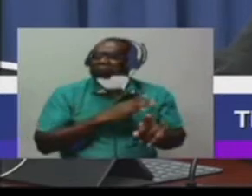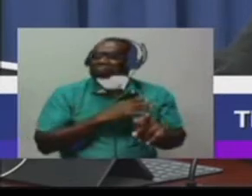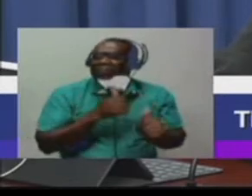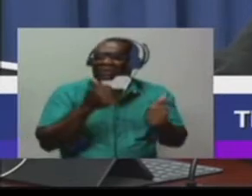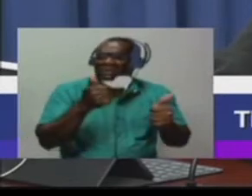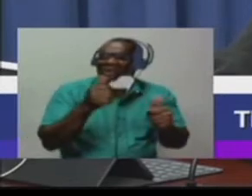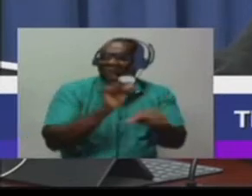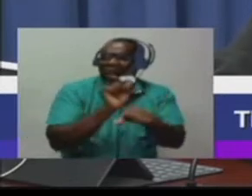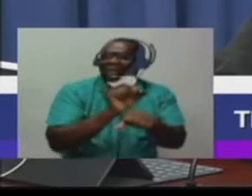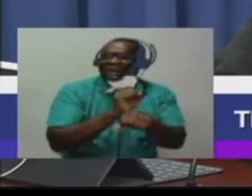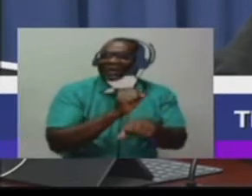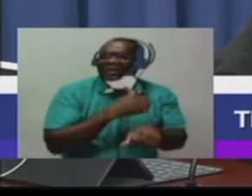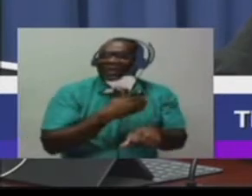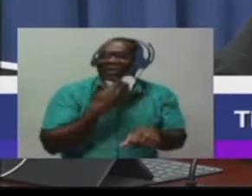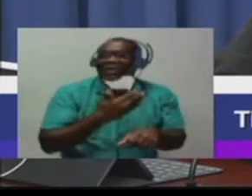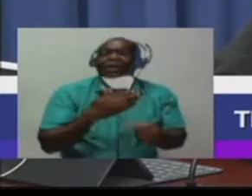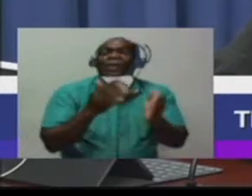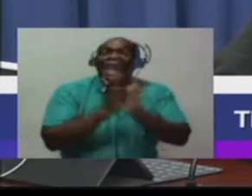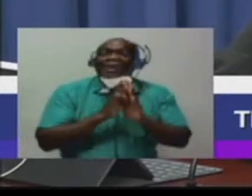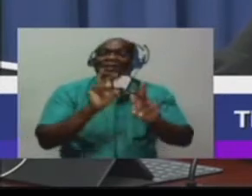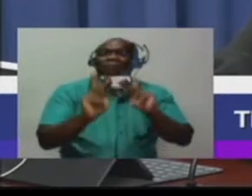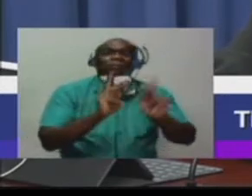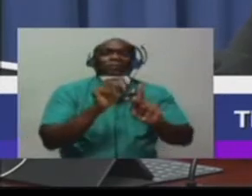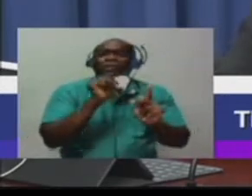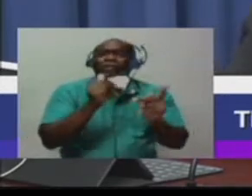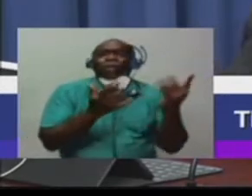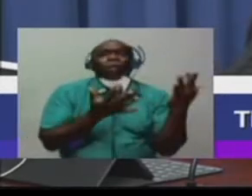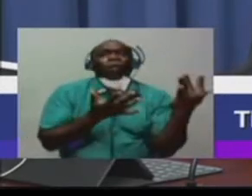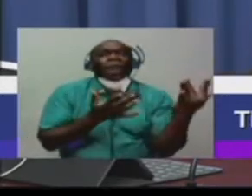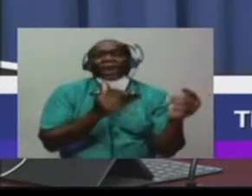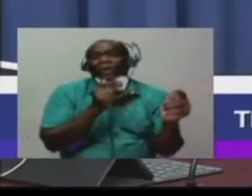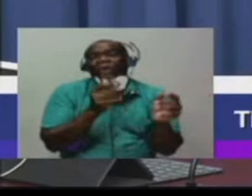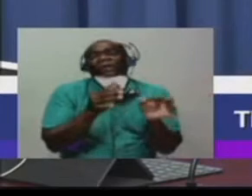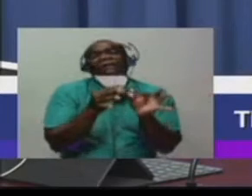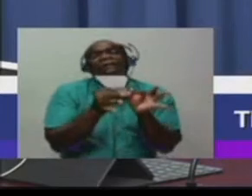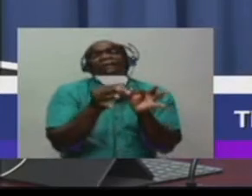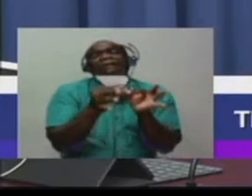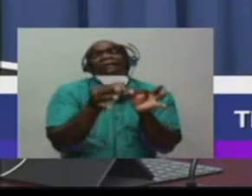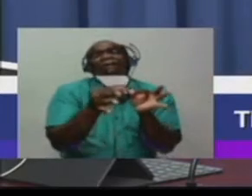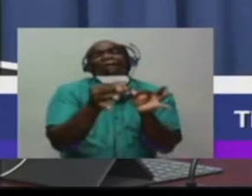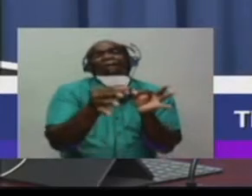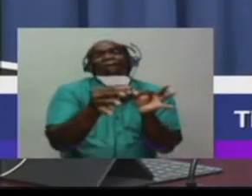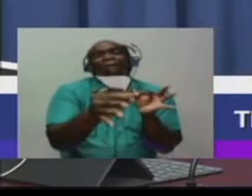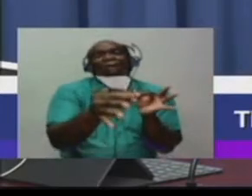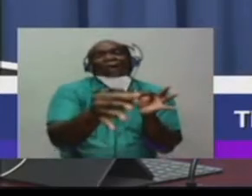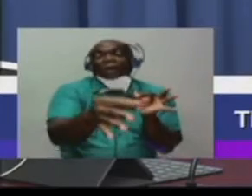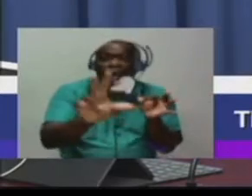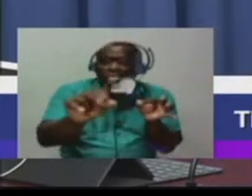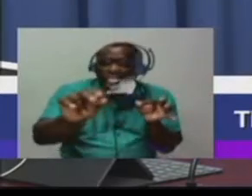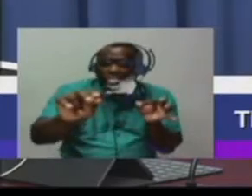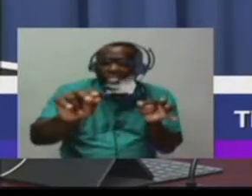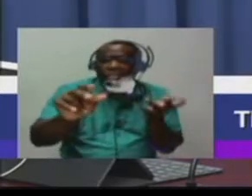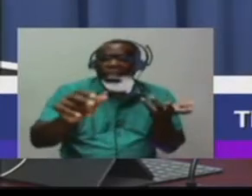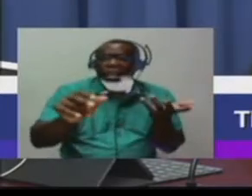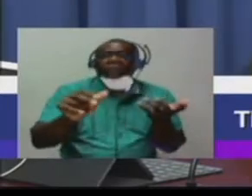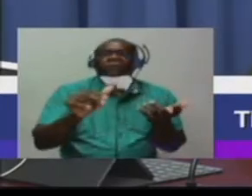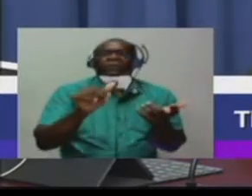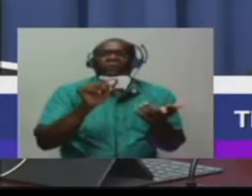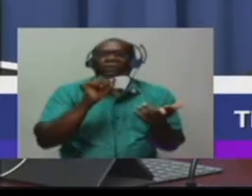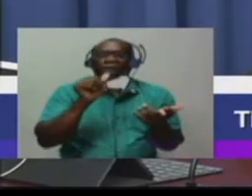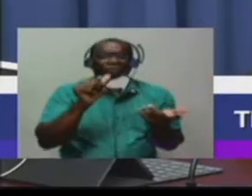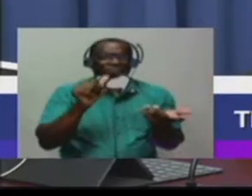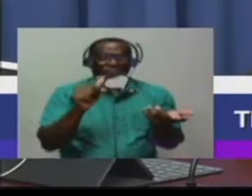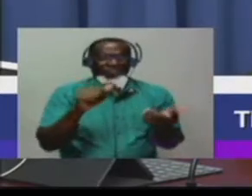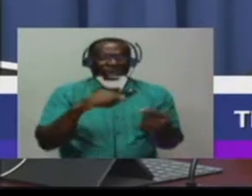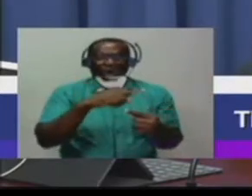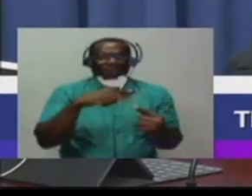a lot of vaccine hesitation is not about not wanting to be vaccinated, but people are waiting